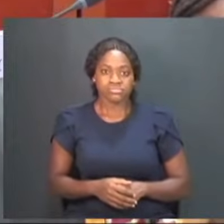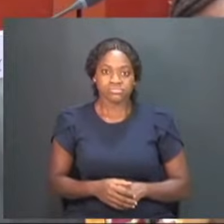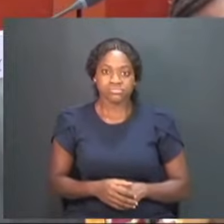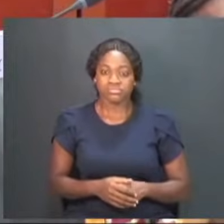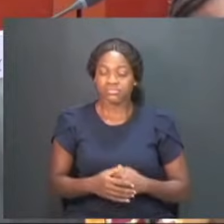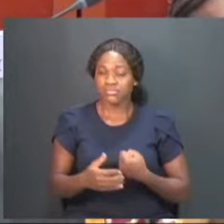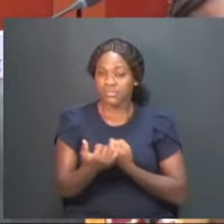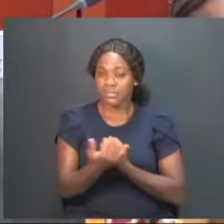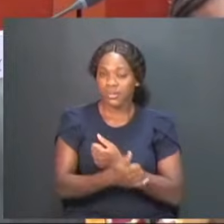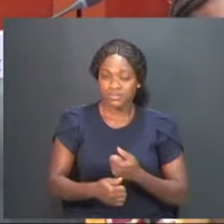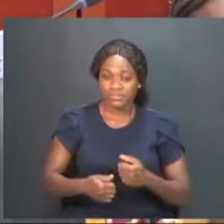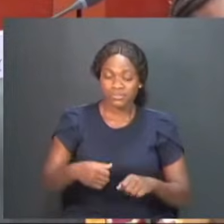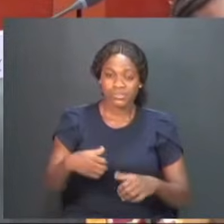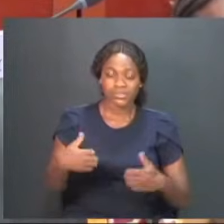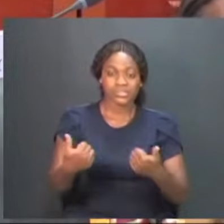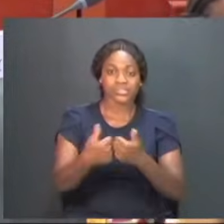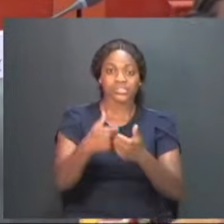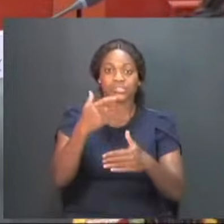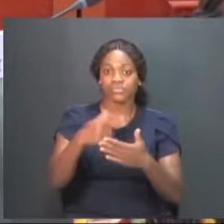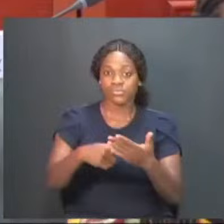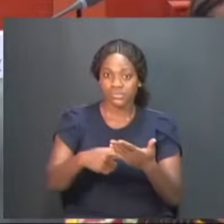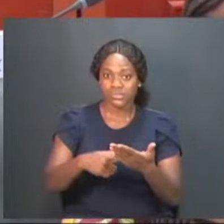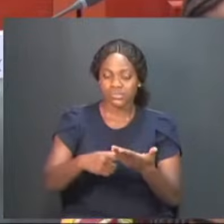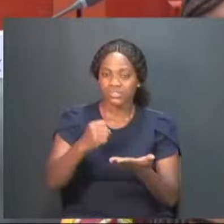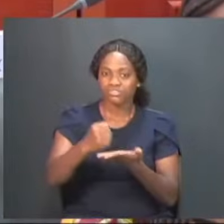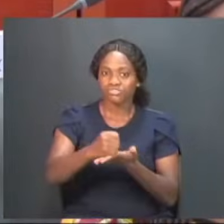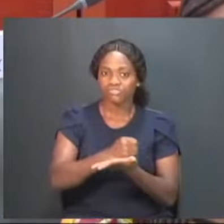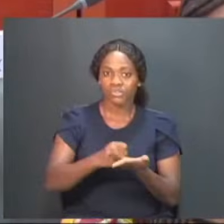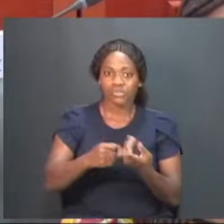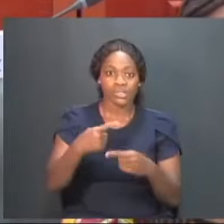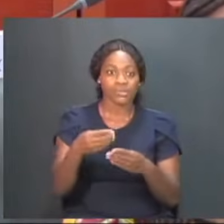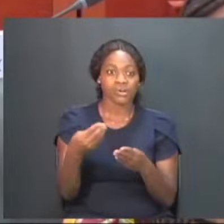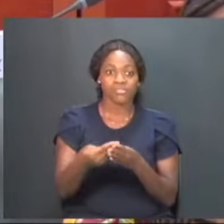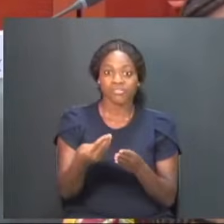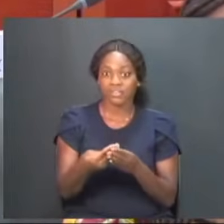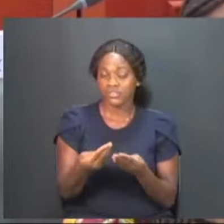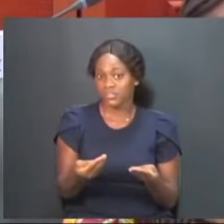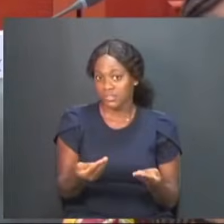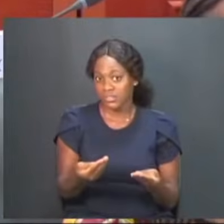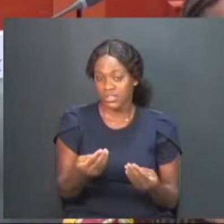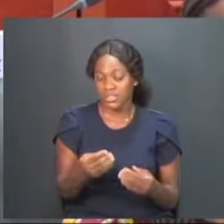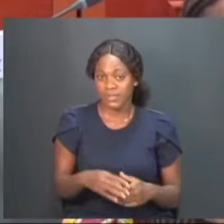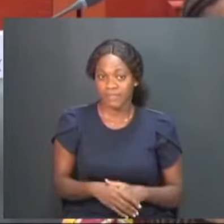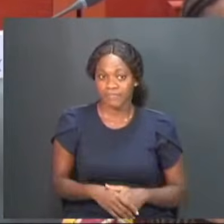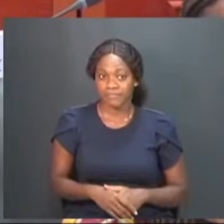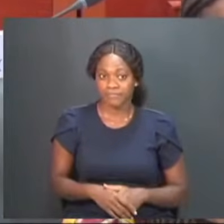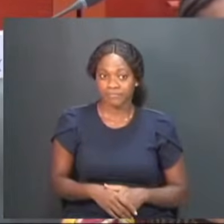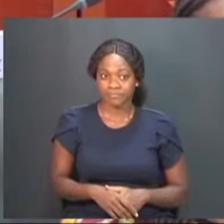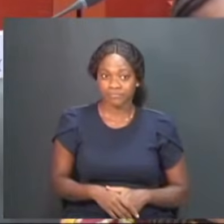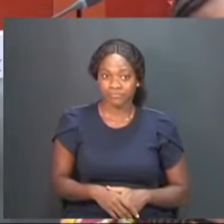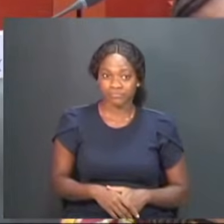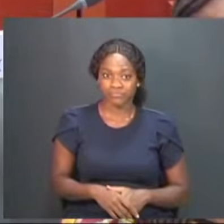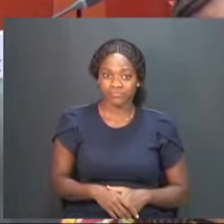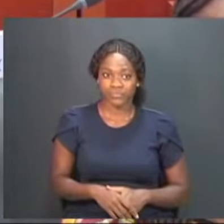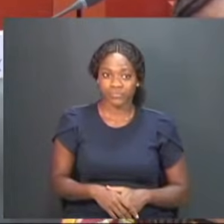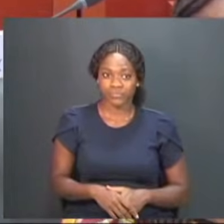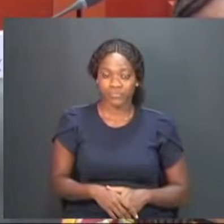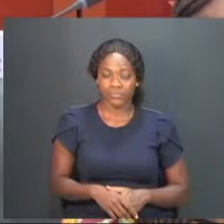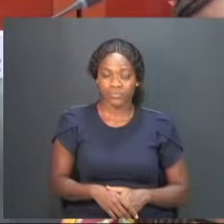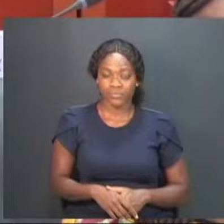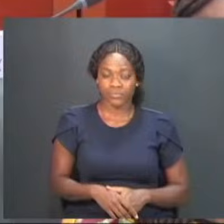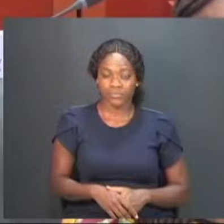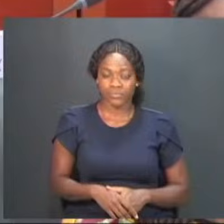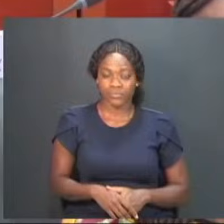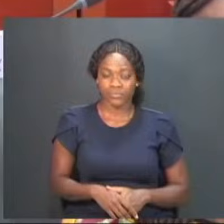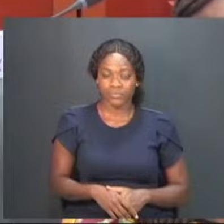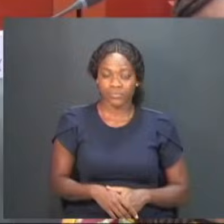of our lands. All over the world now, they are trying to tokenize, or what I would say, trying to portion land into